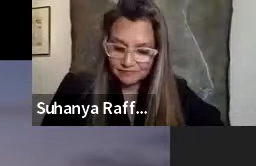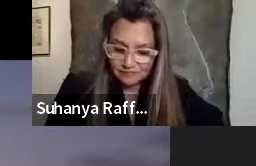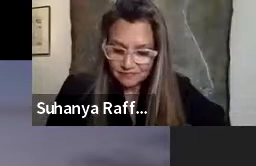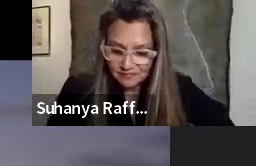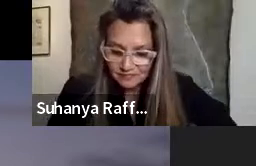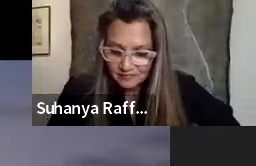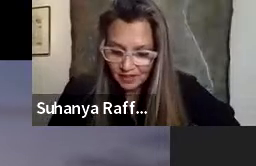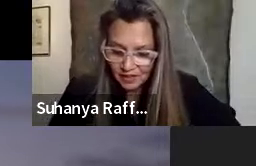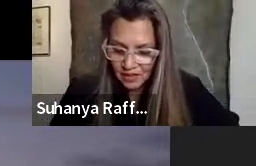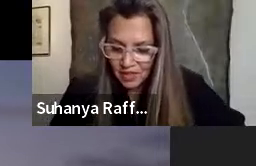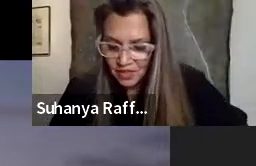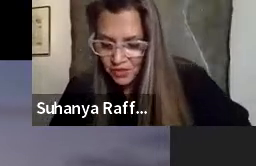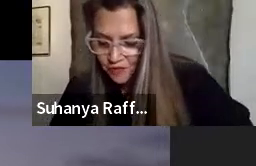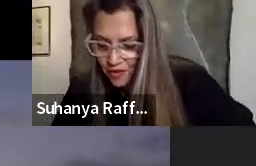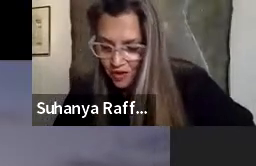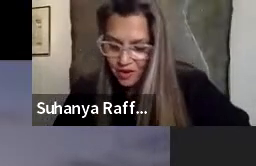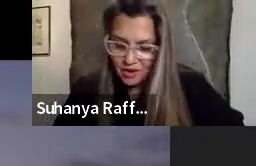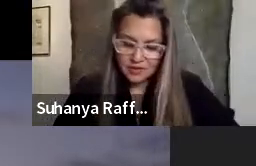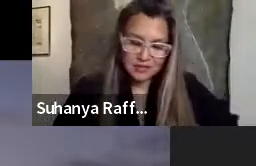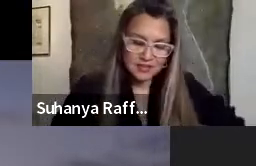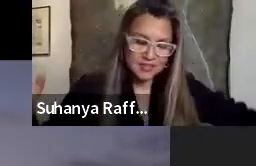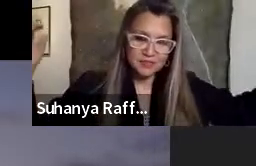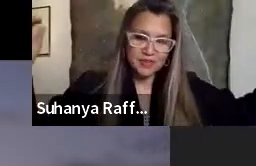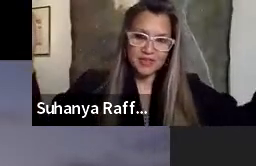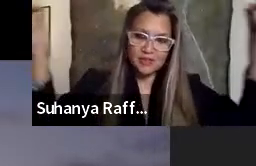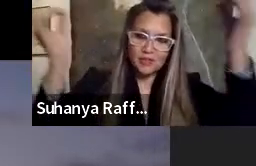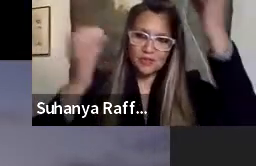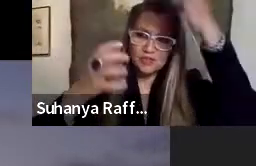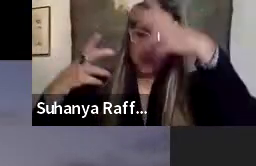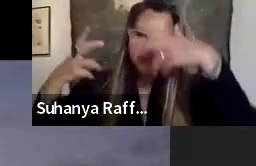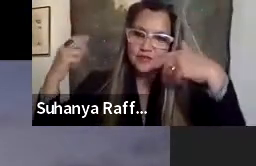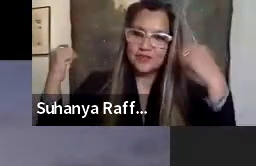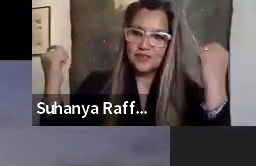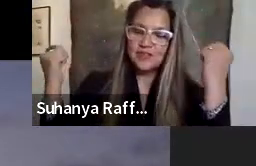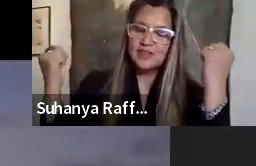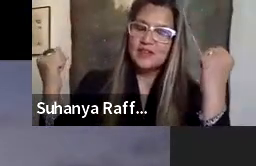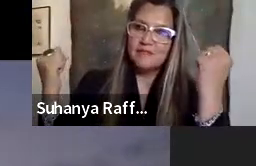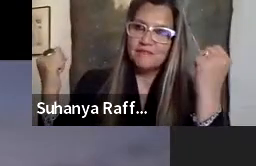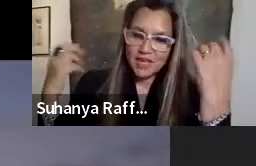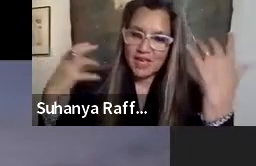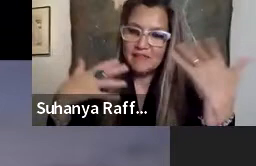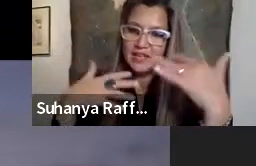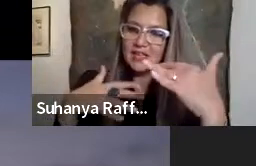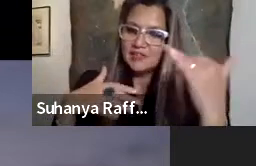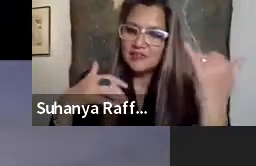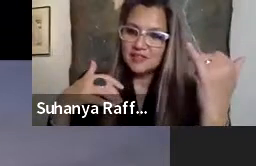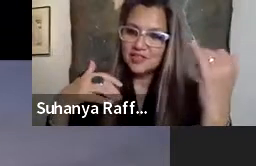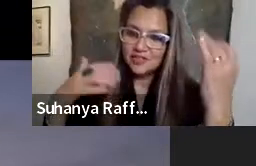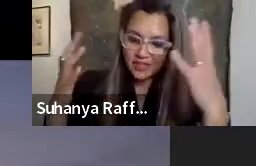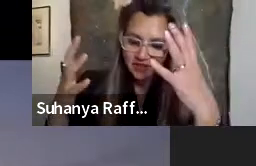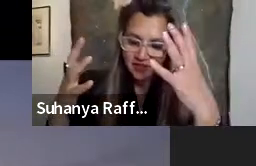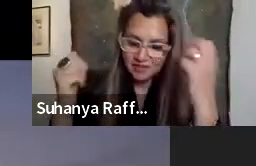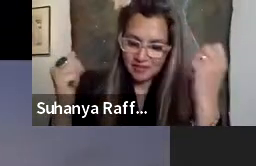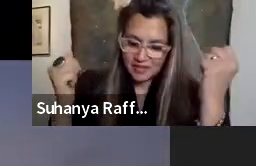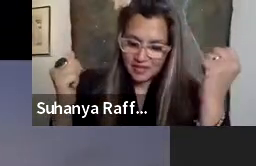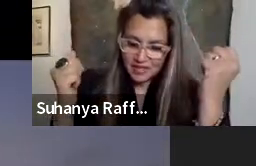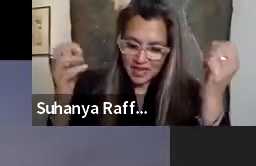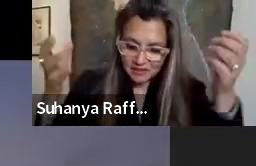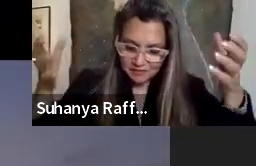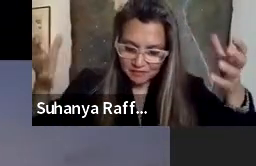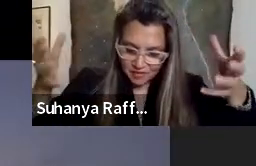healing. So for her, this is bringing all of those varied interests